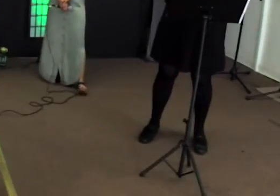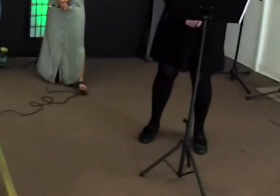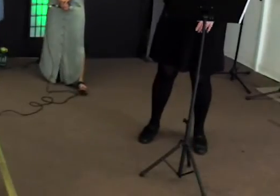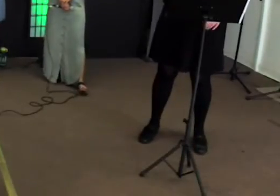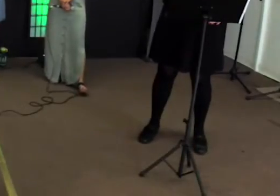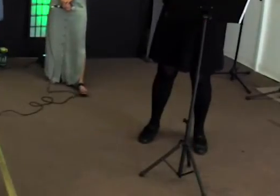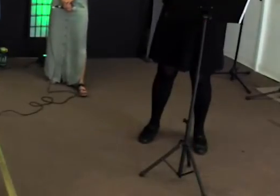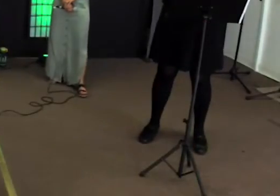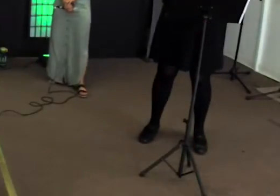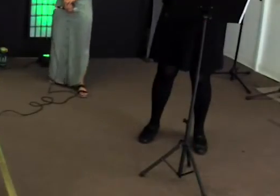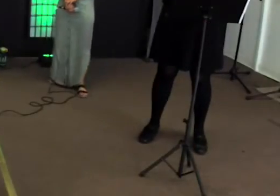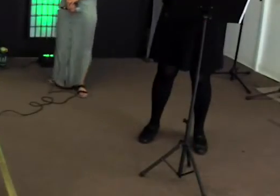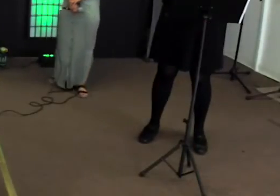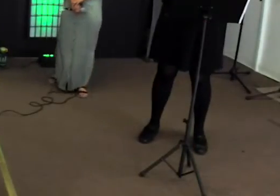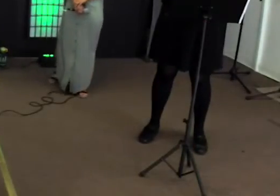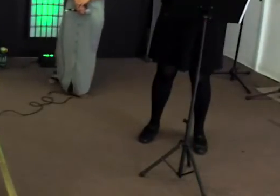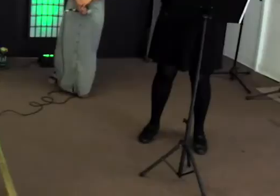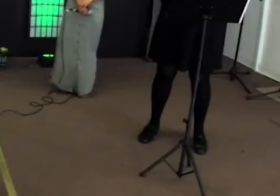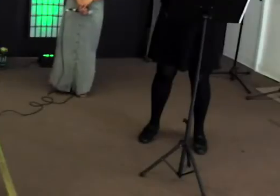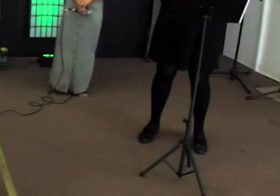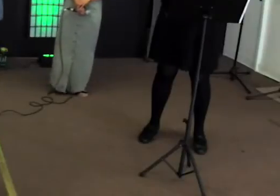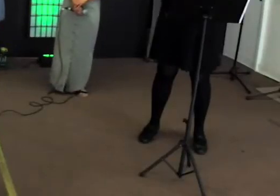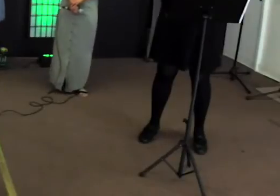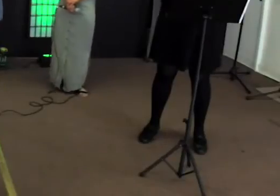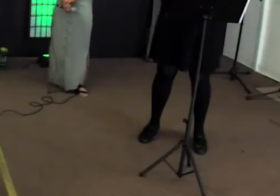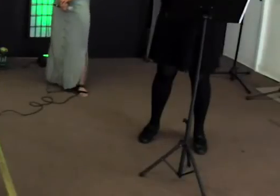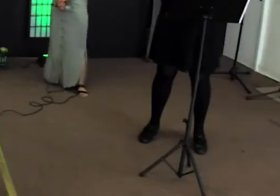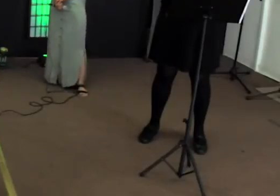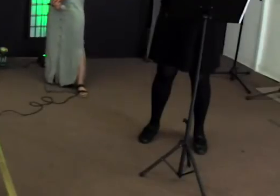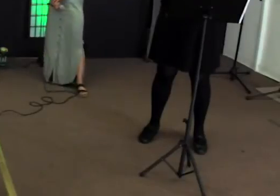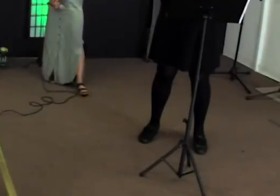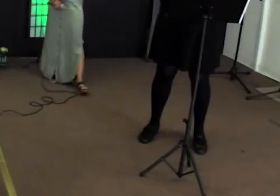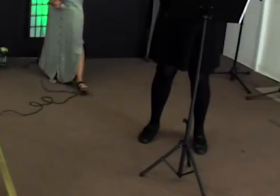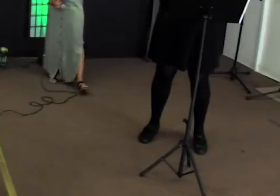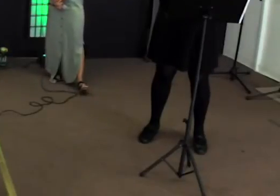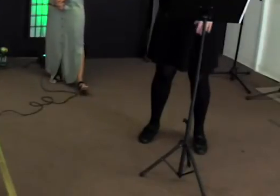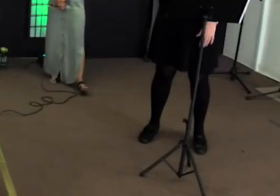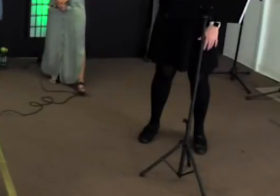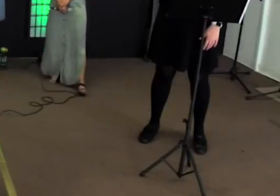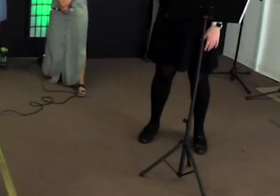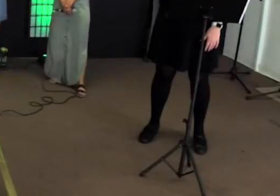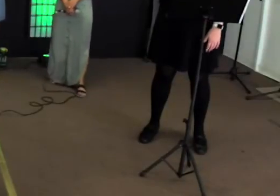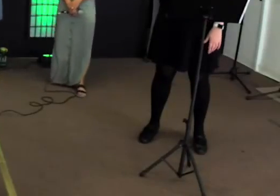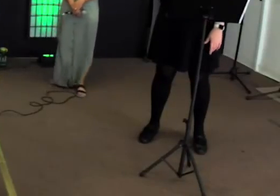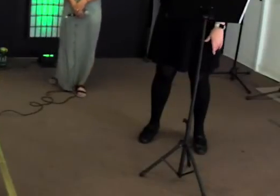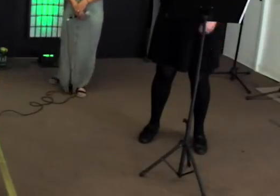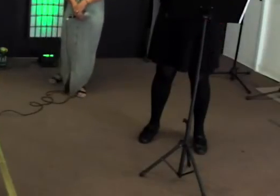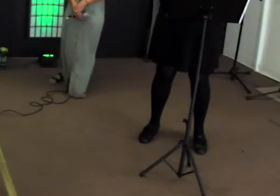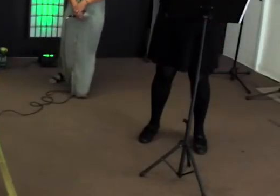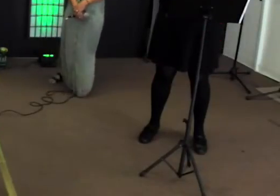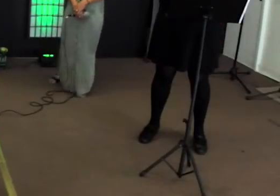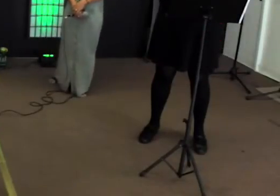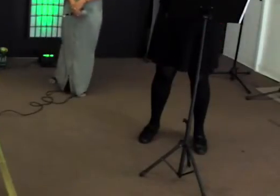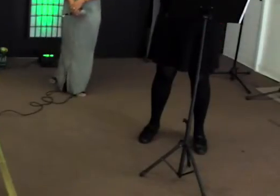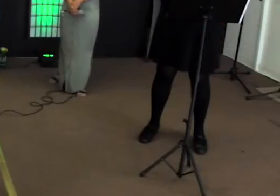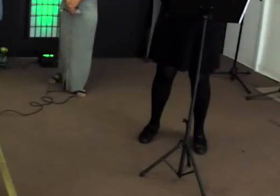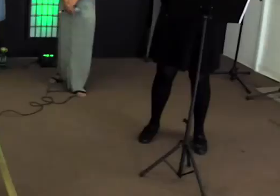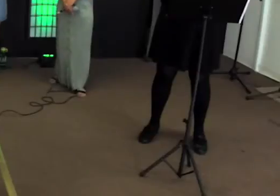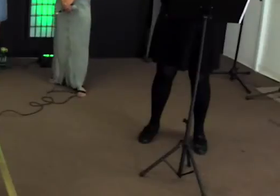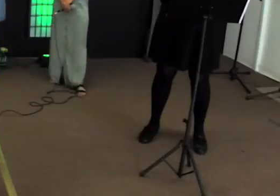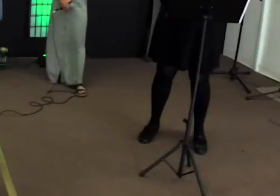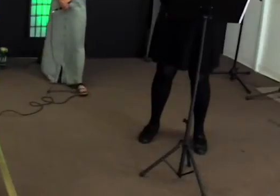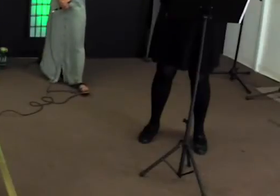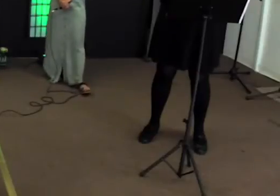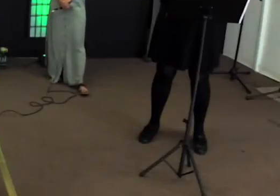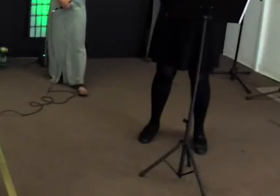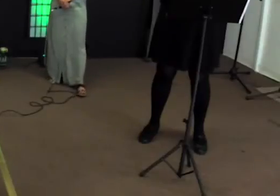love you all. I want you to know that. Can't wait to see you all again. Moms, we love you. so much. Give your mom a hug. Give